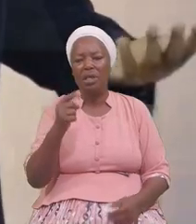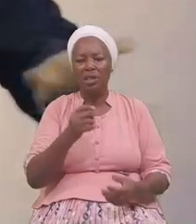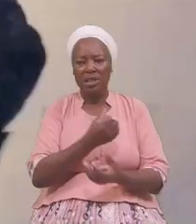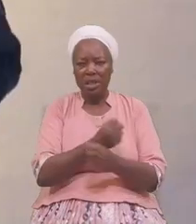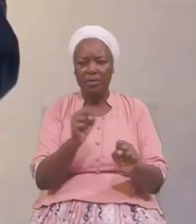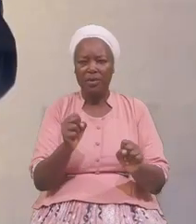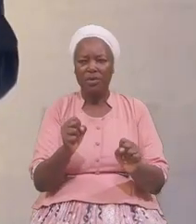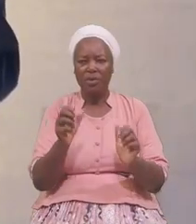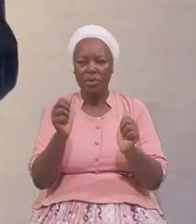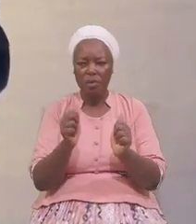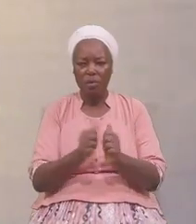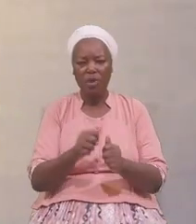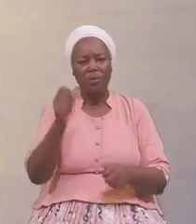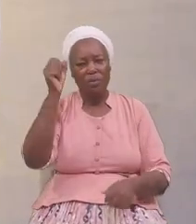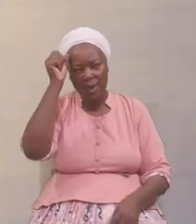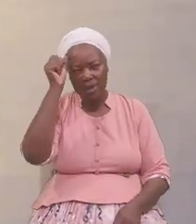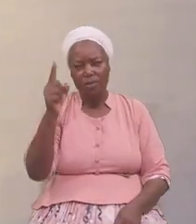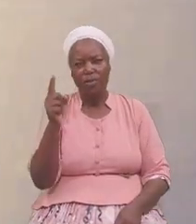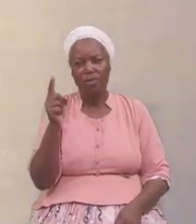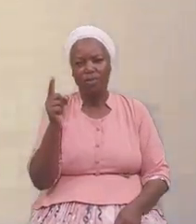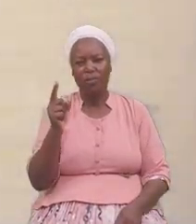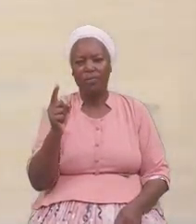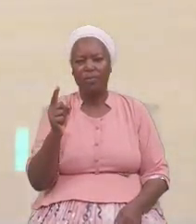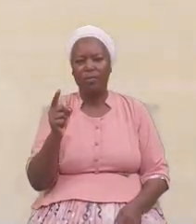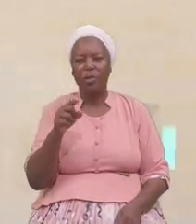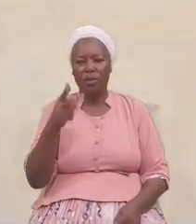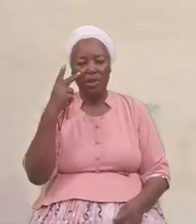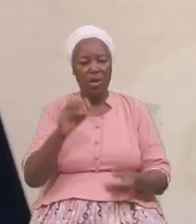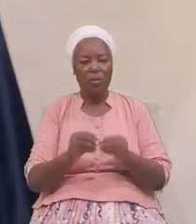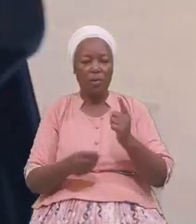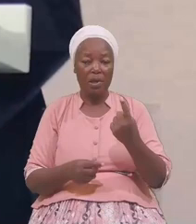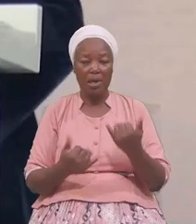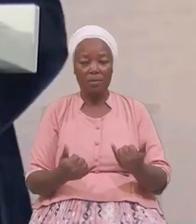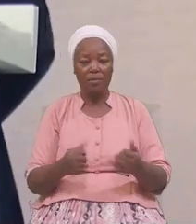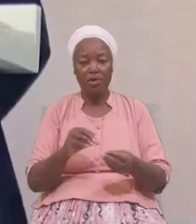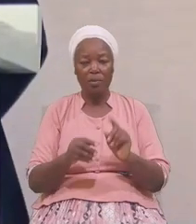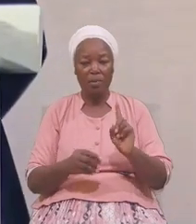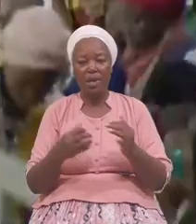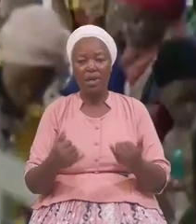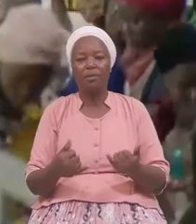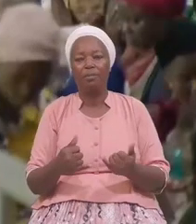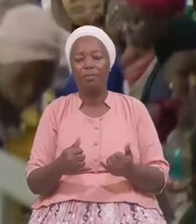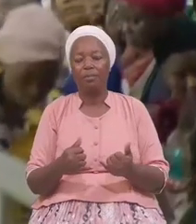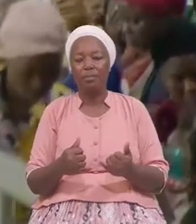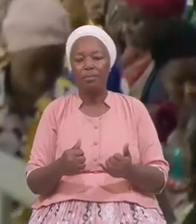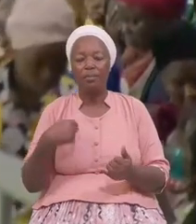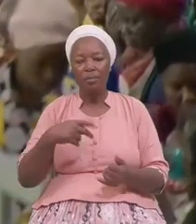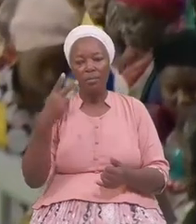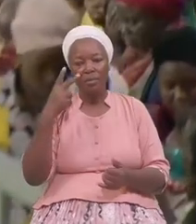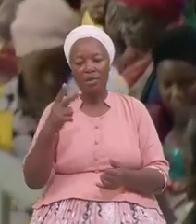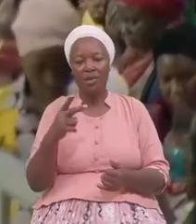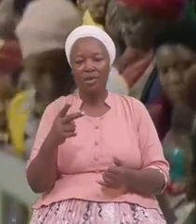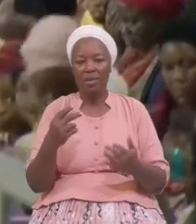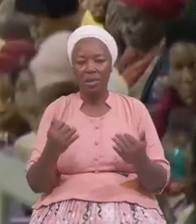Salvation with perception. Look at number one. Number one, we're looking